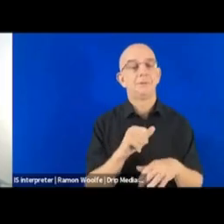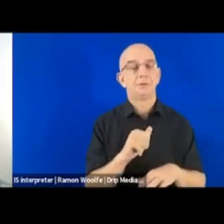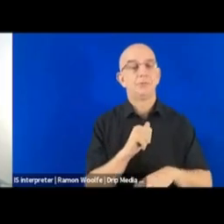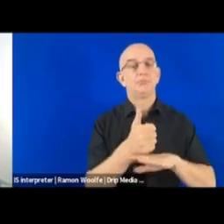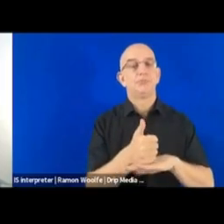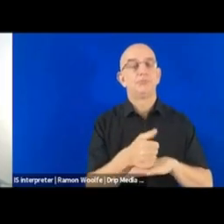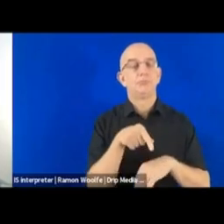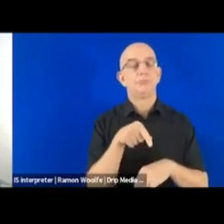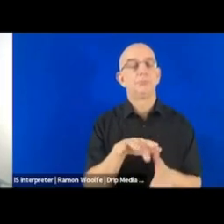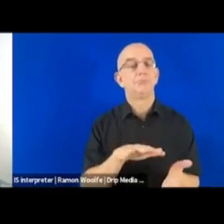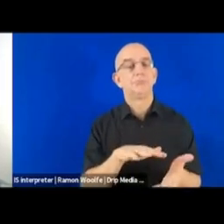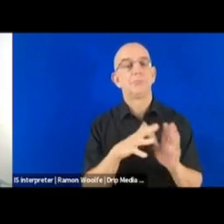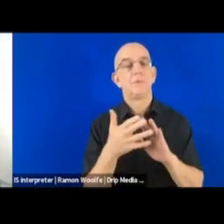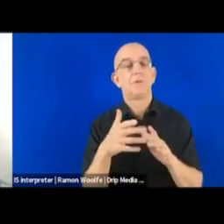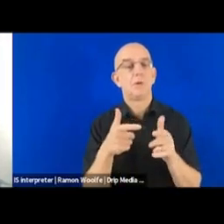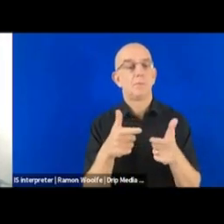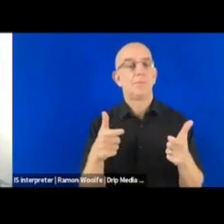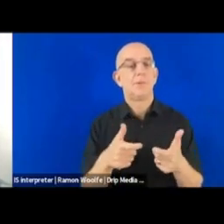conducted